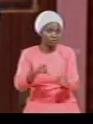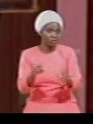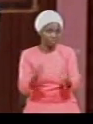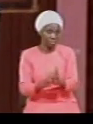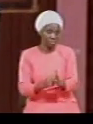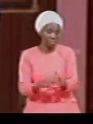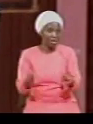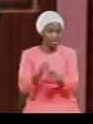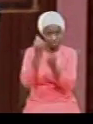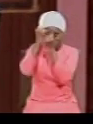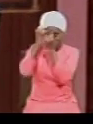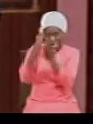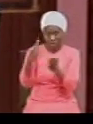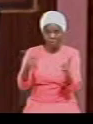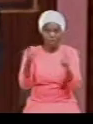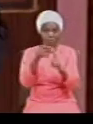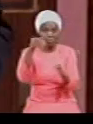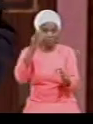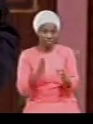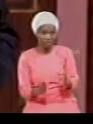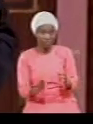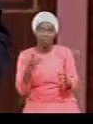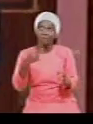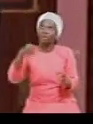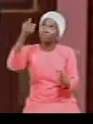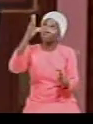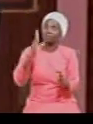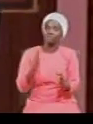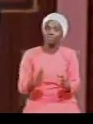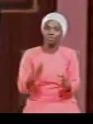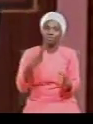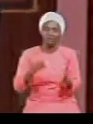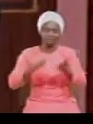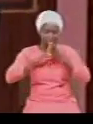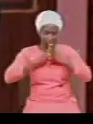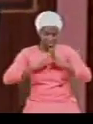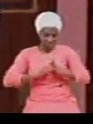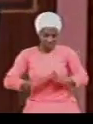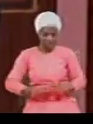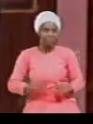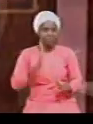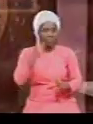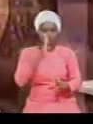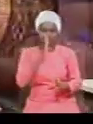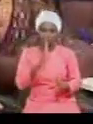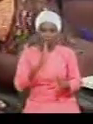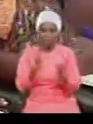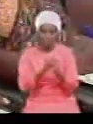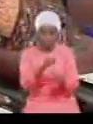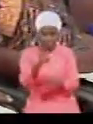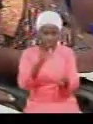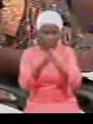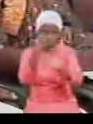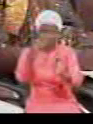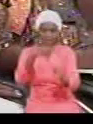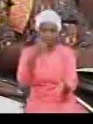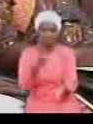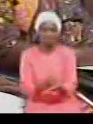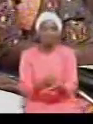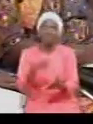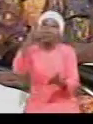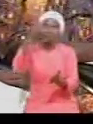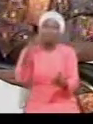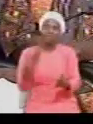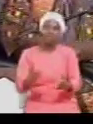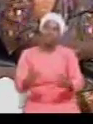as you obey the word of God, the God of peace shall be with you. The God